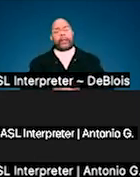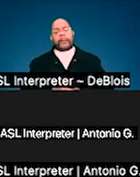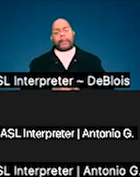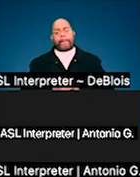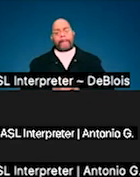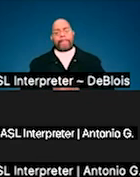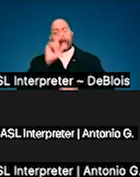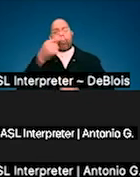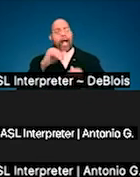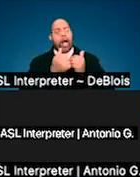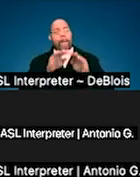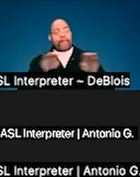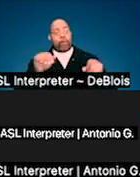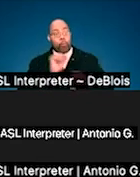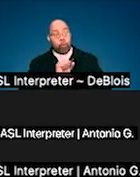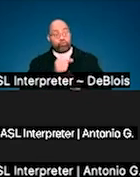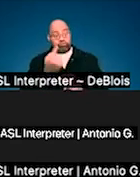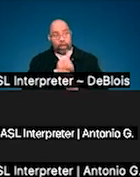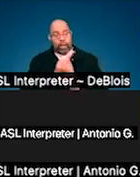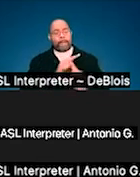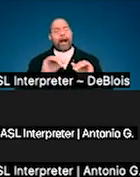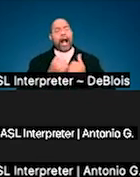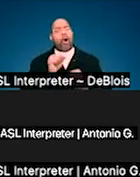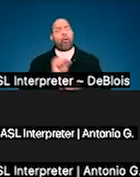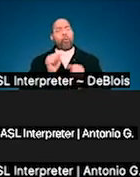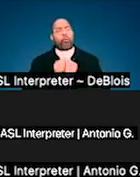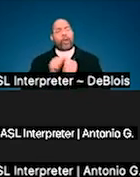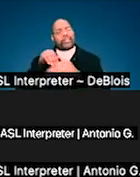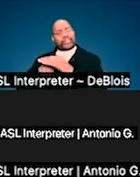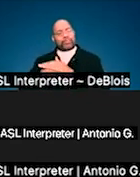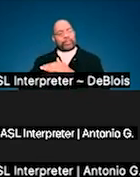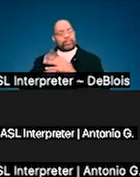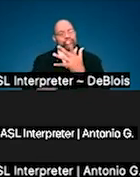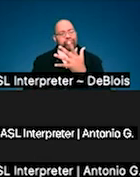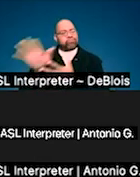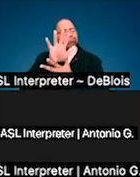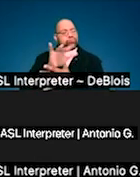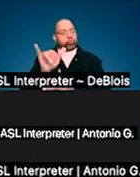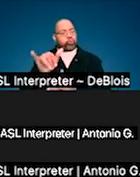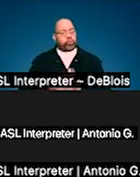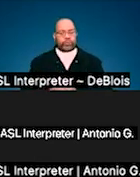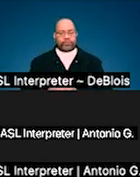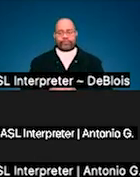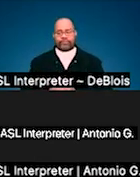not only how the platform works regularly, but how it works with accessibility across the board.